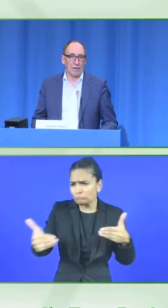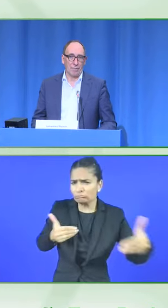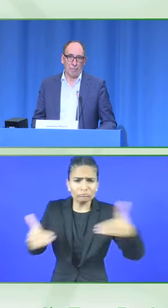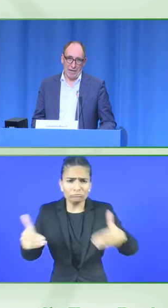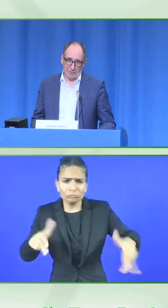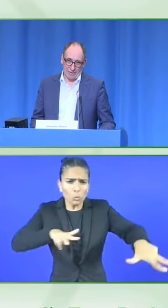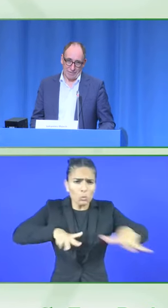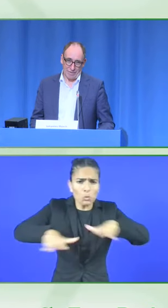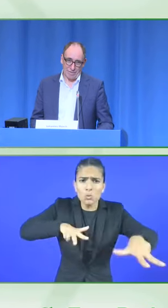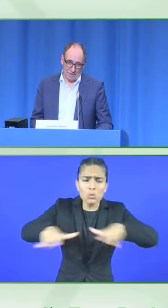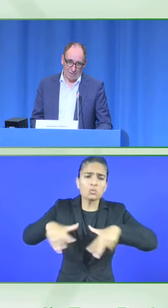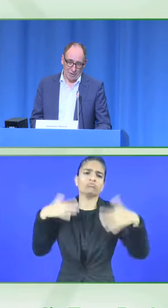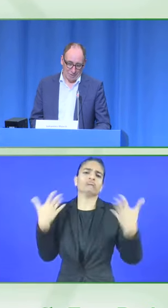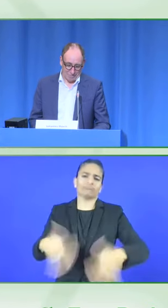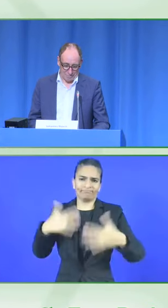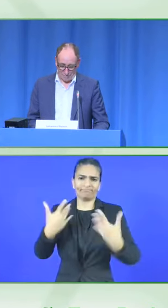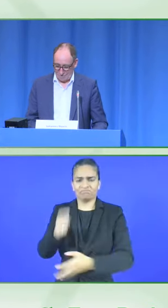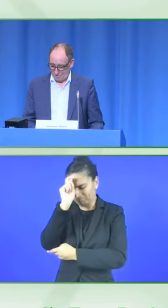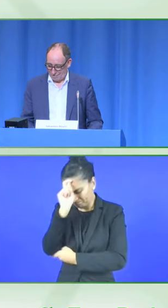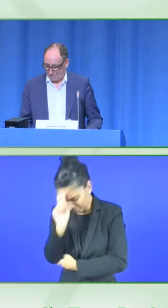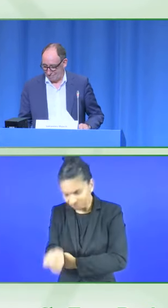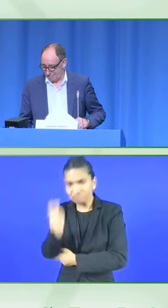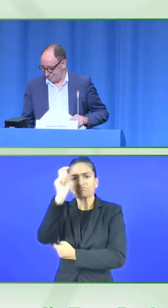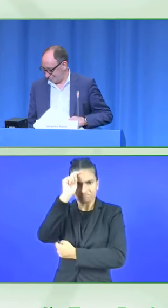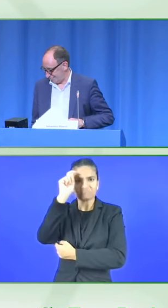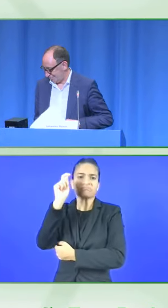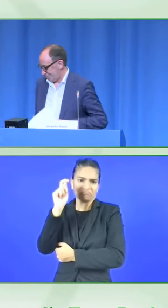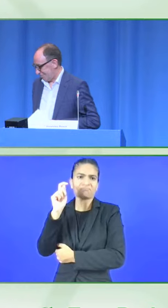without barriers. Thanks a lot.